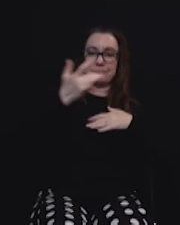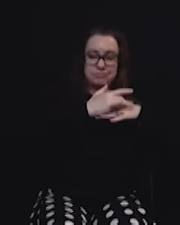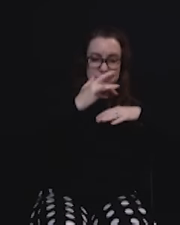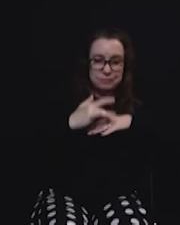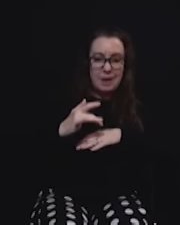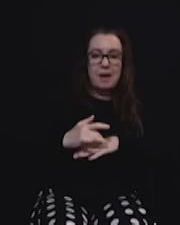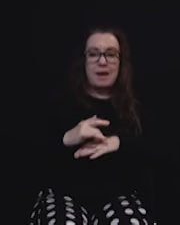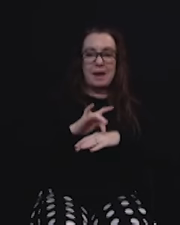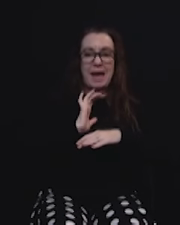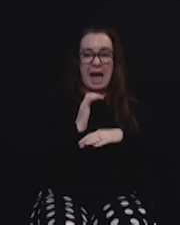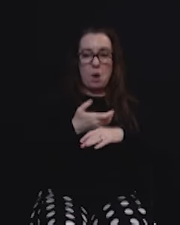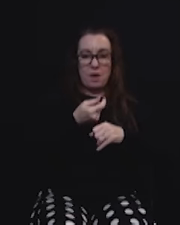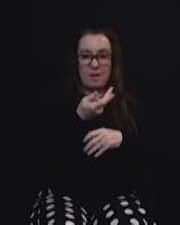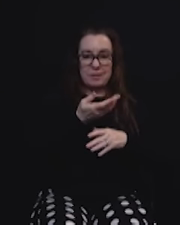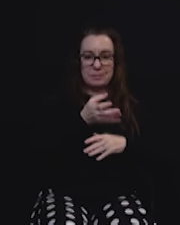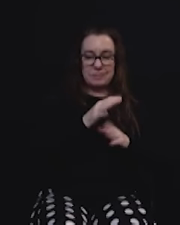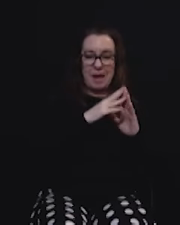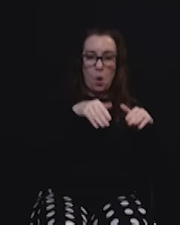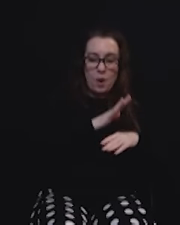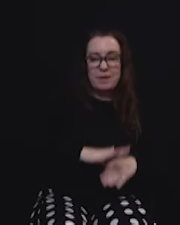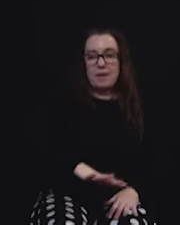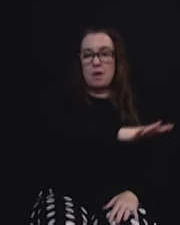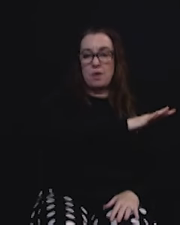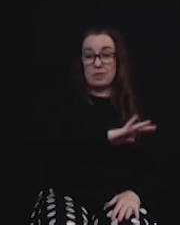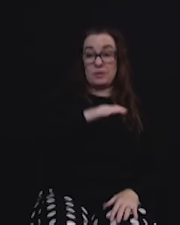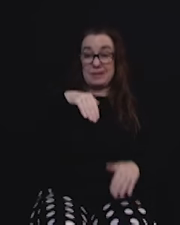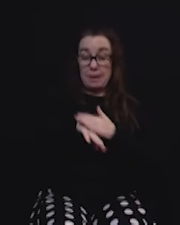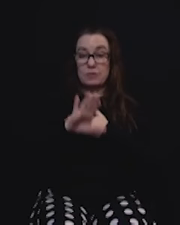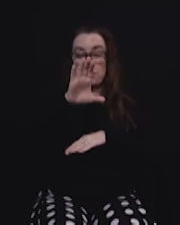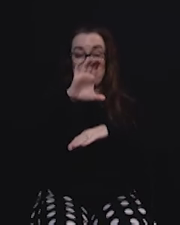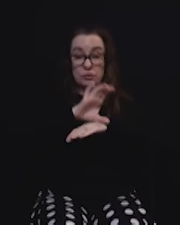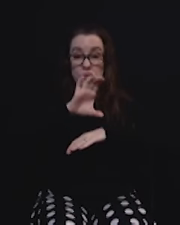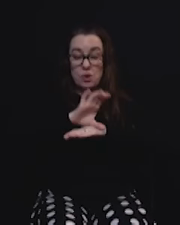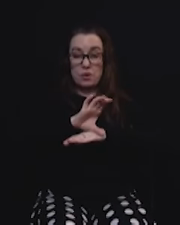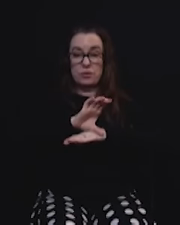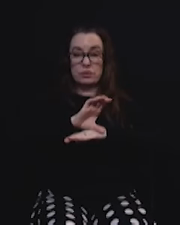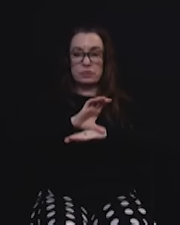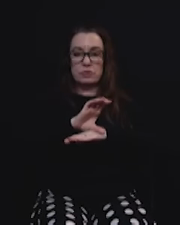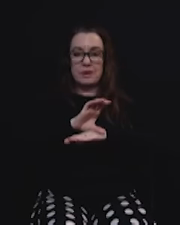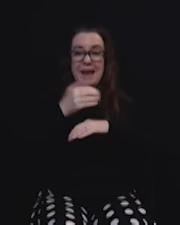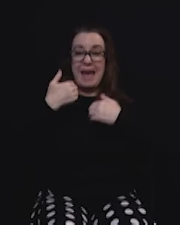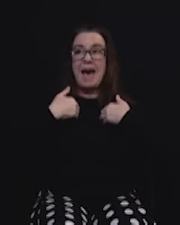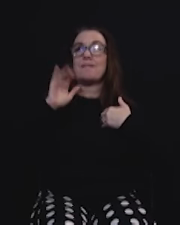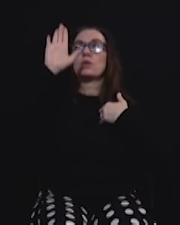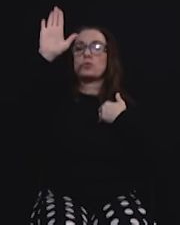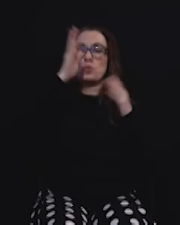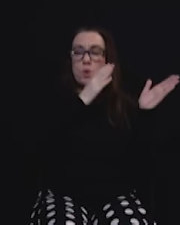enter into our neighborhoods, enter into your church, Lord God, and have your way